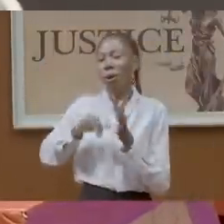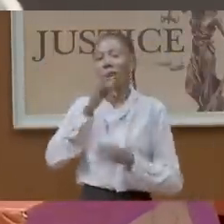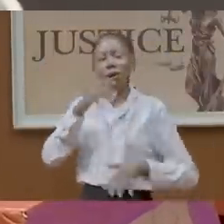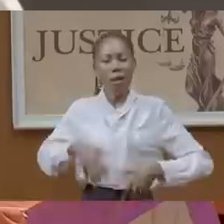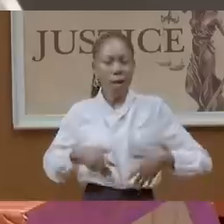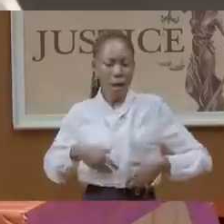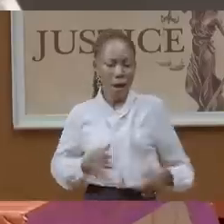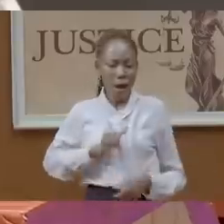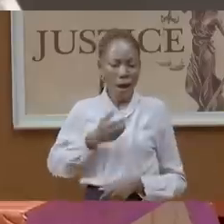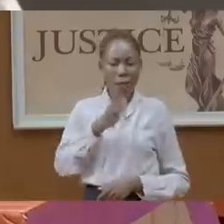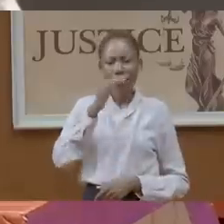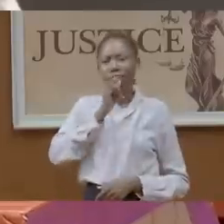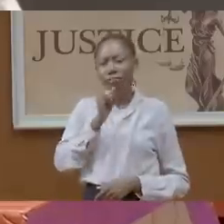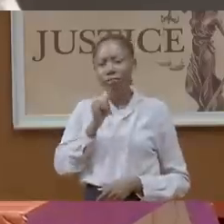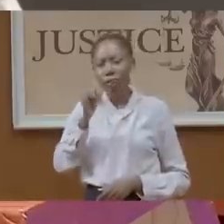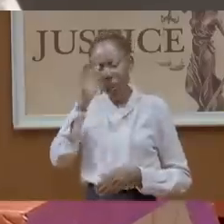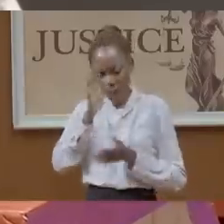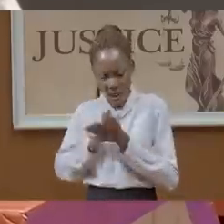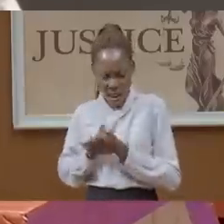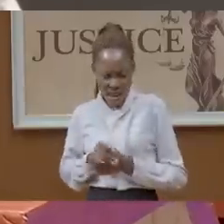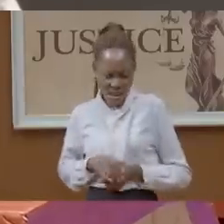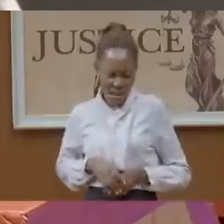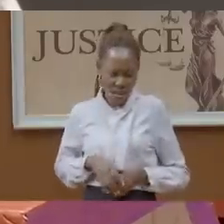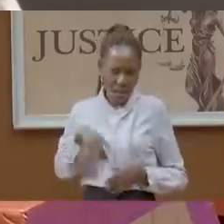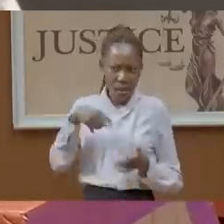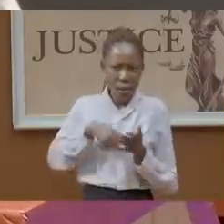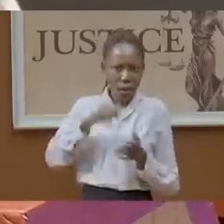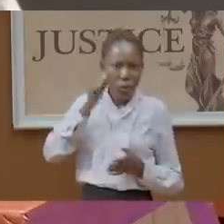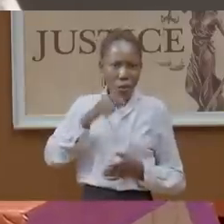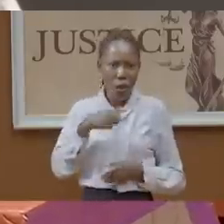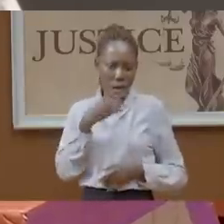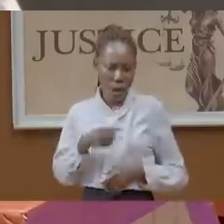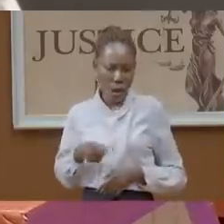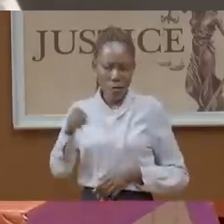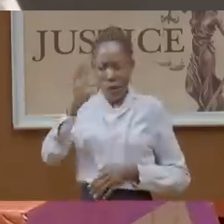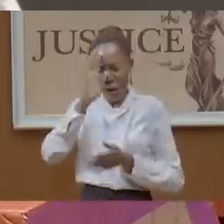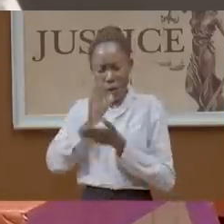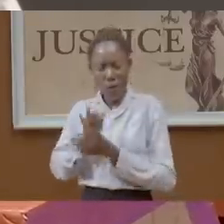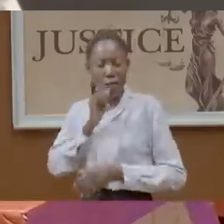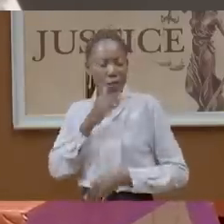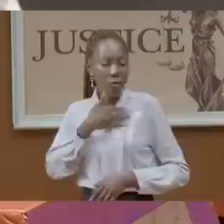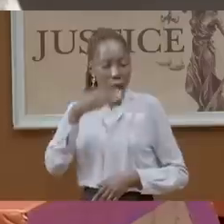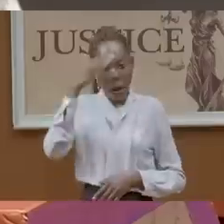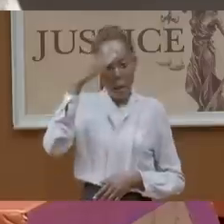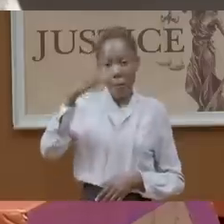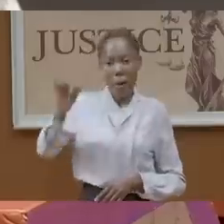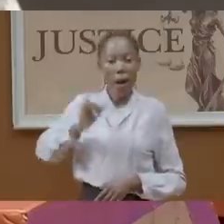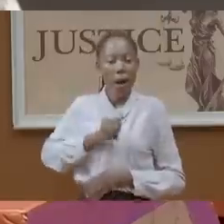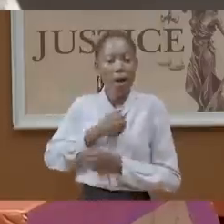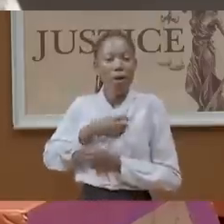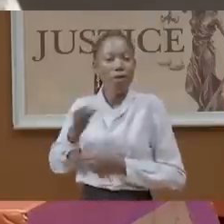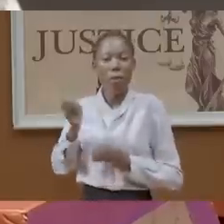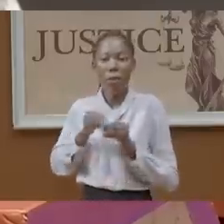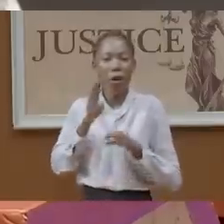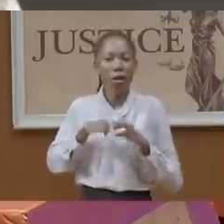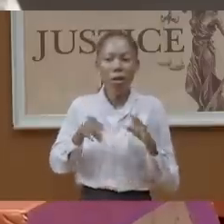have known each other for long before you even knew him. He said, it's my man. I said, And he called the phone on me. This was just